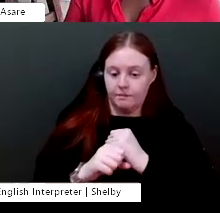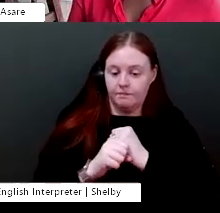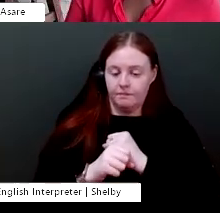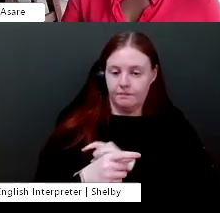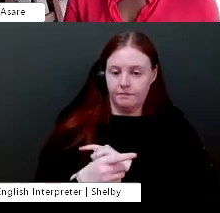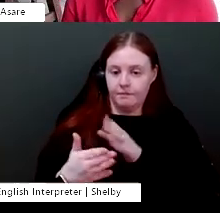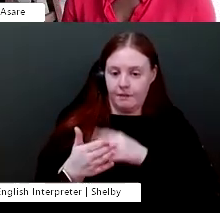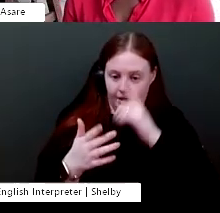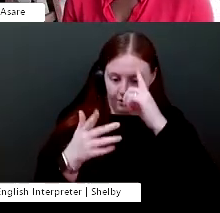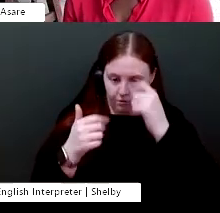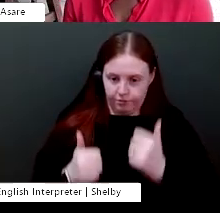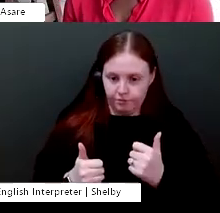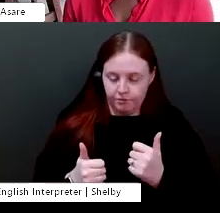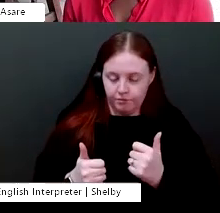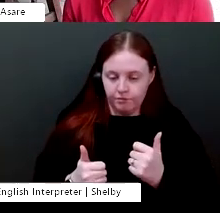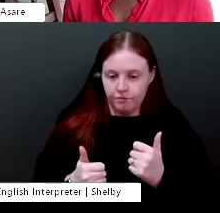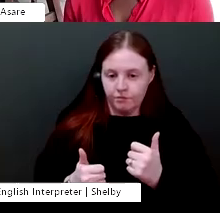and also protective against